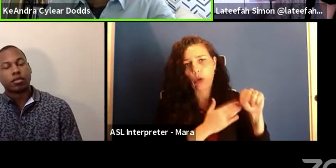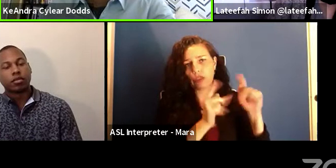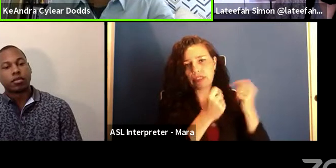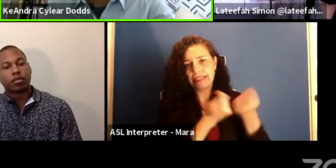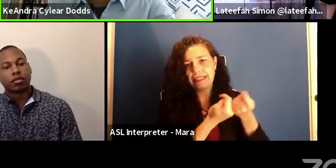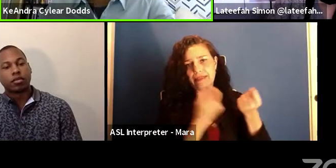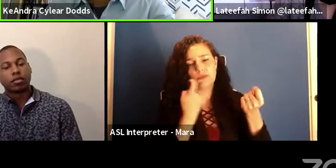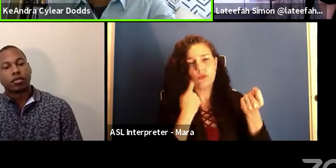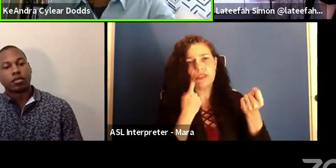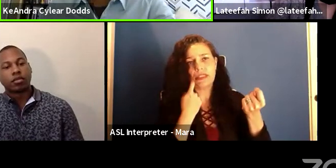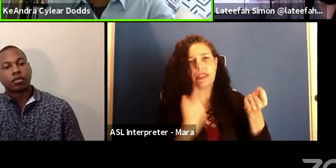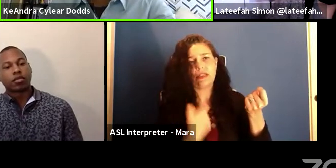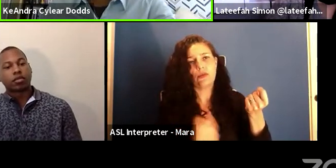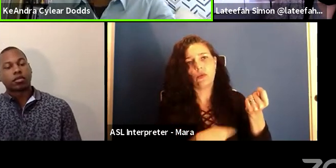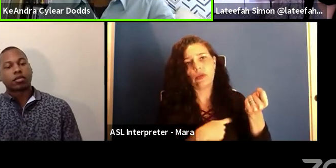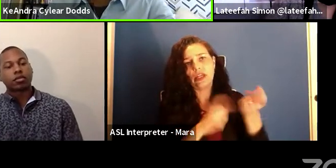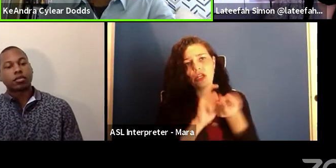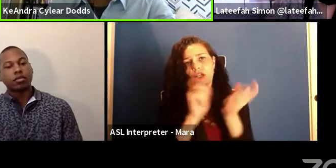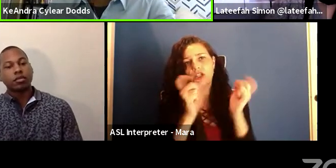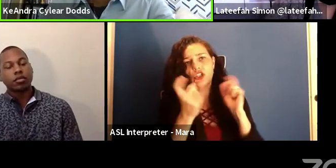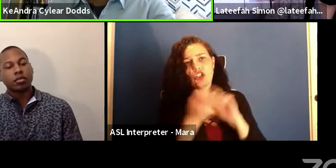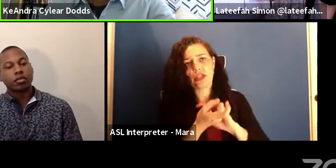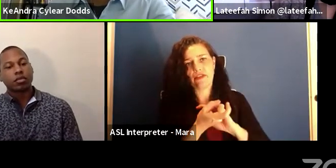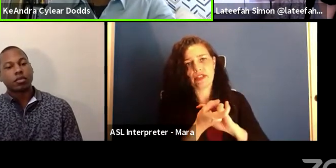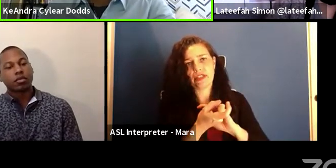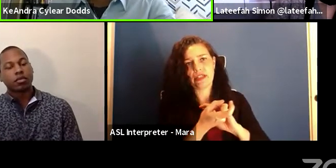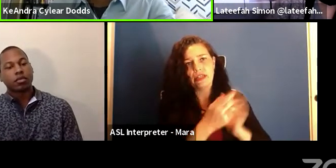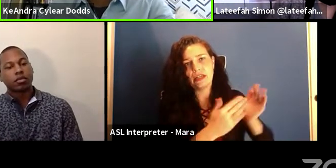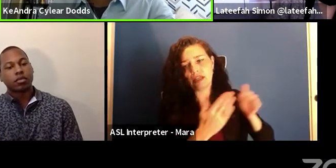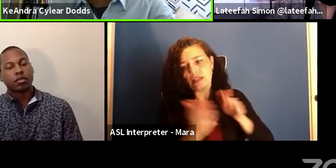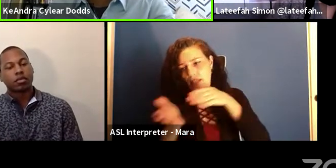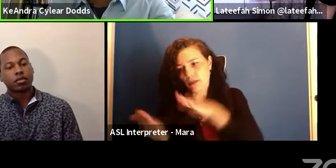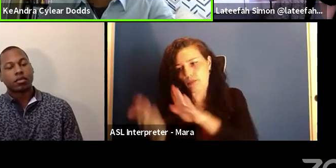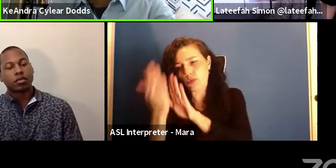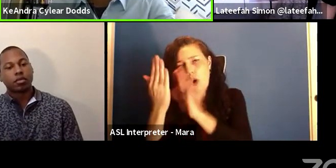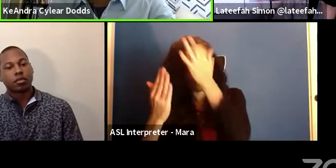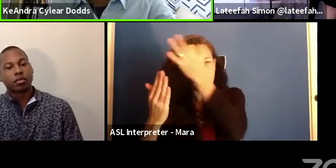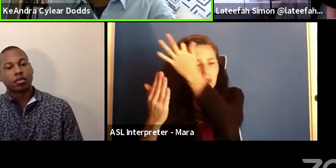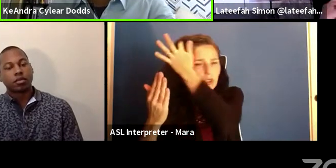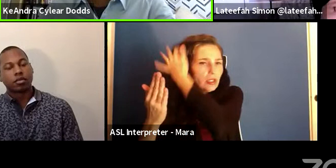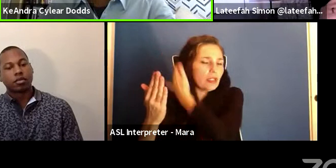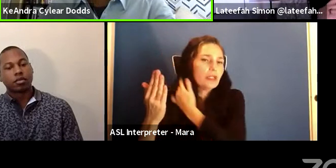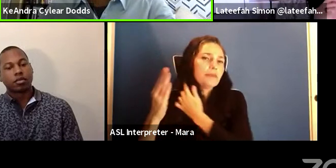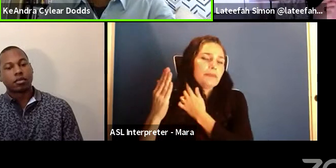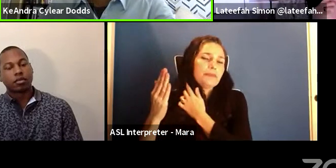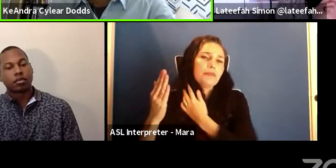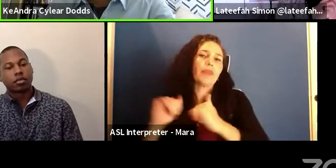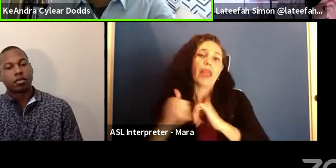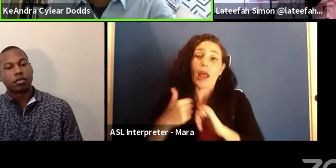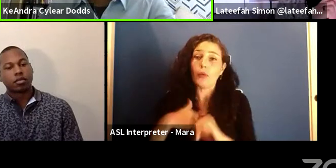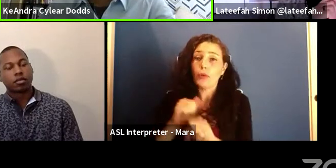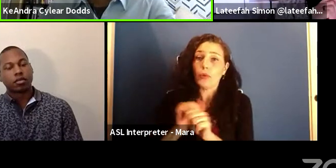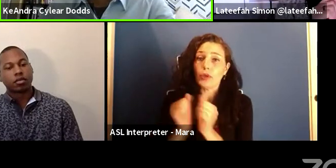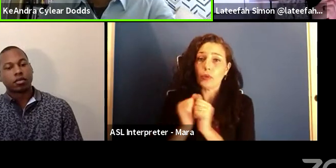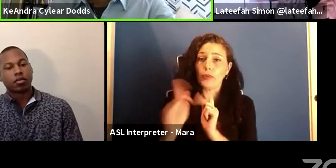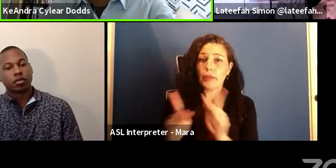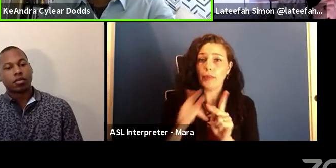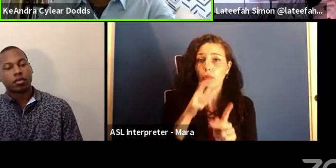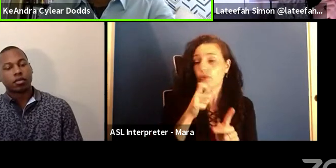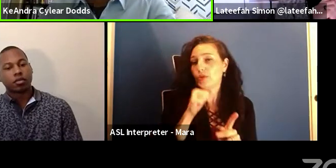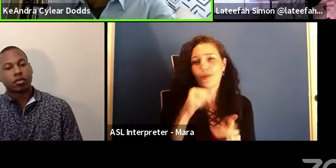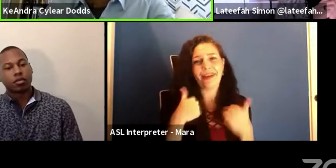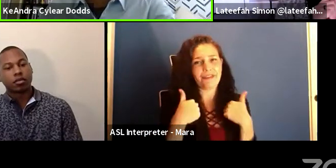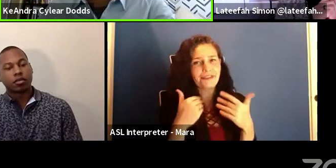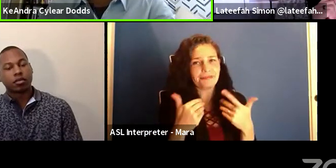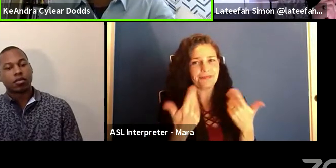recently, we've started really shifting our approach to how we work with people who are unhoused on our